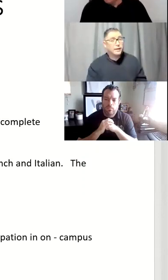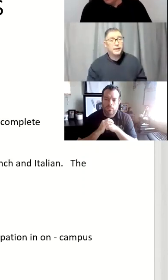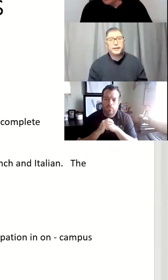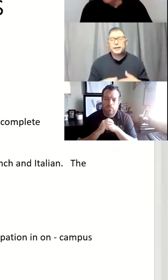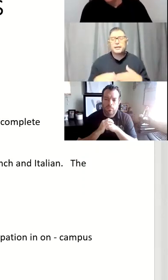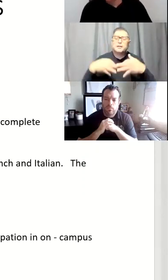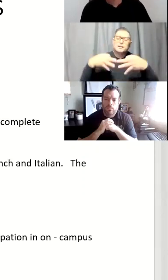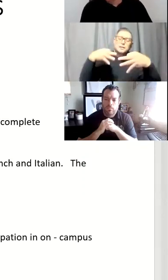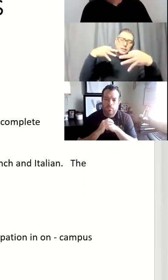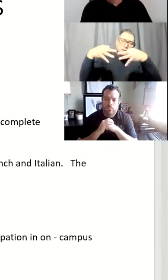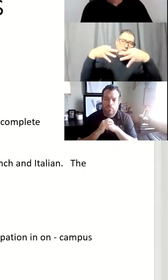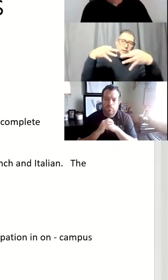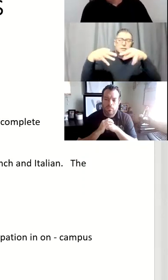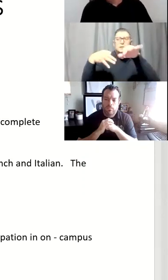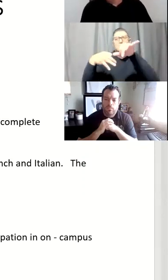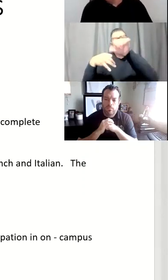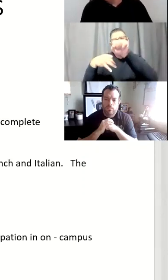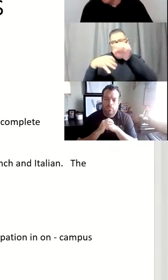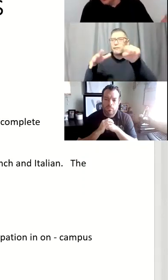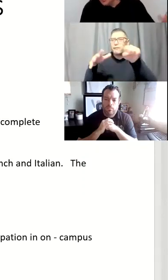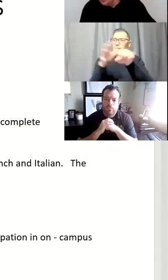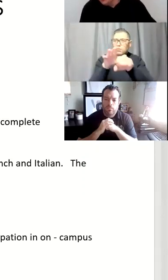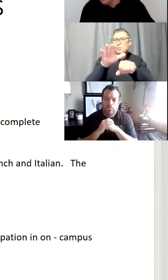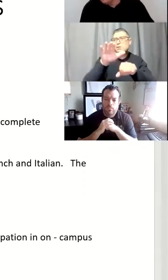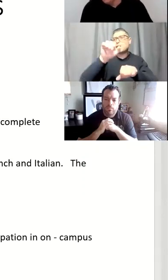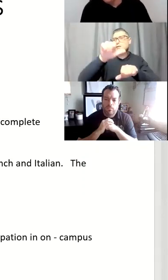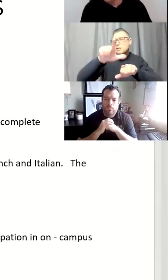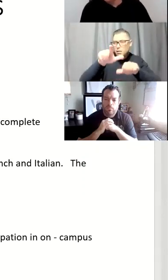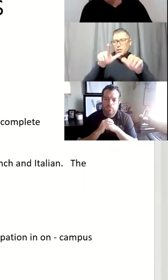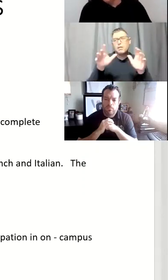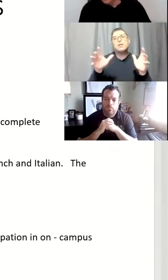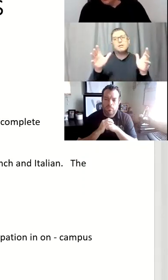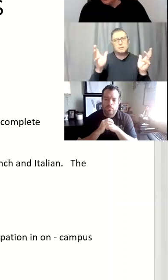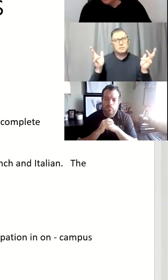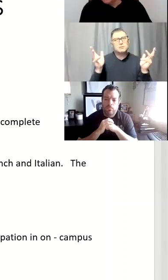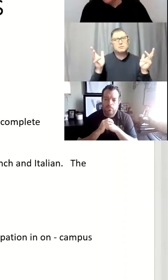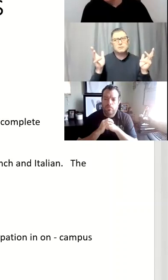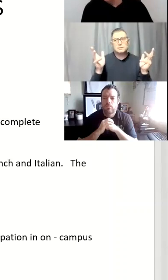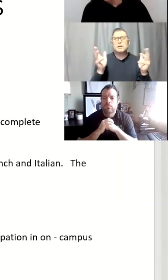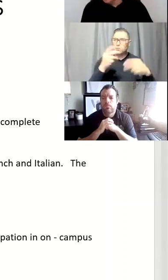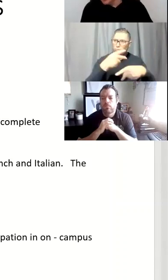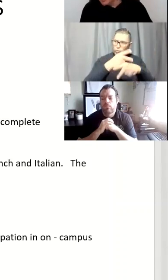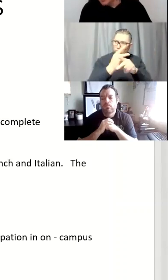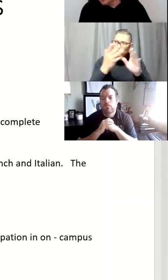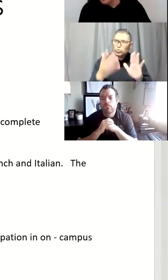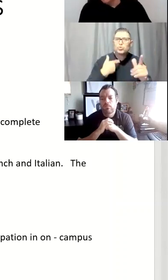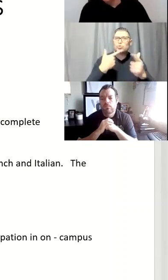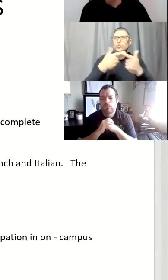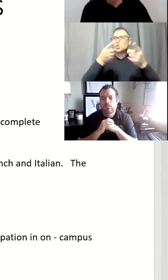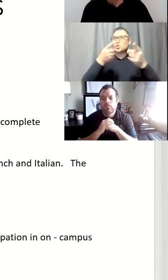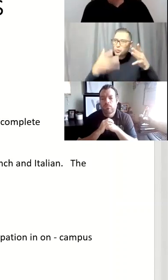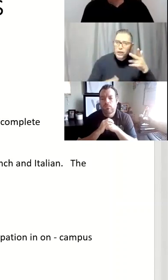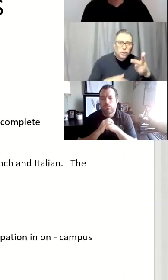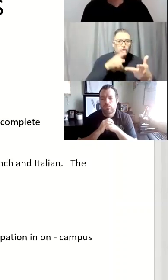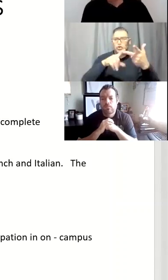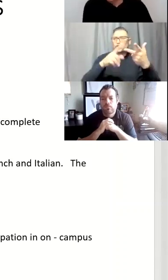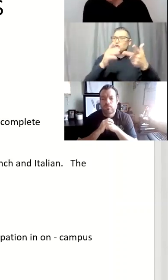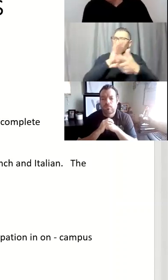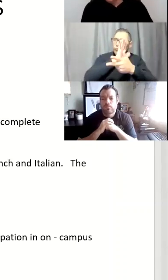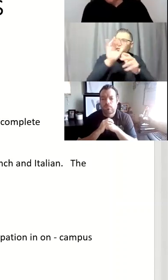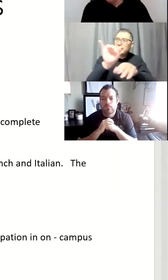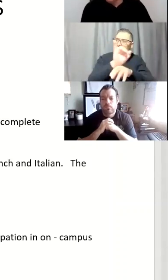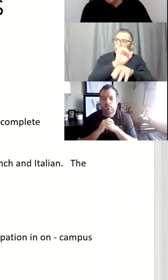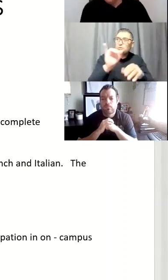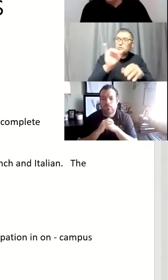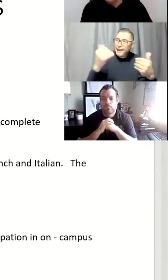explain, yes, it's done completely in American Sign Language. They have their own producers, they have their own directors sometimes, and so that cultural